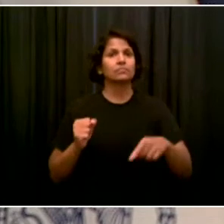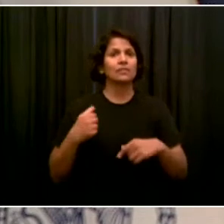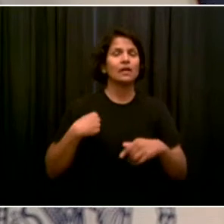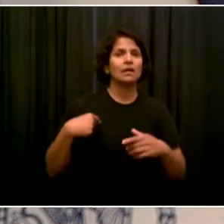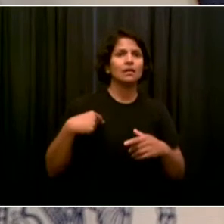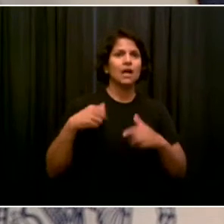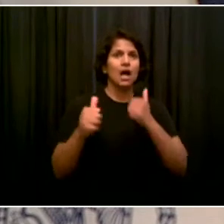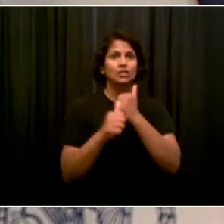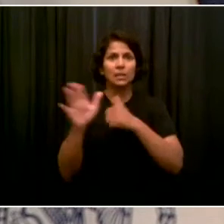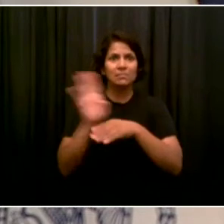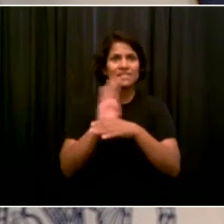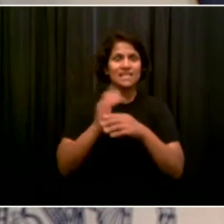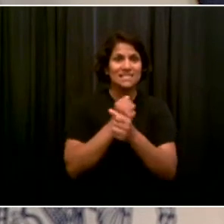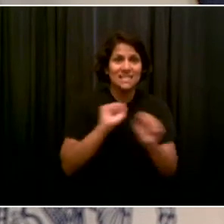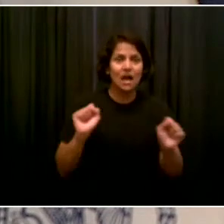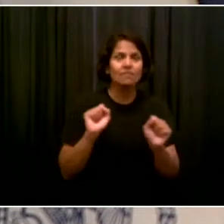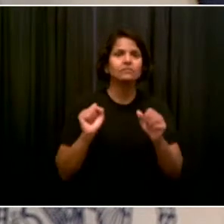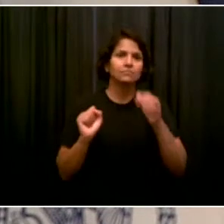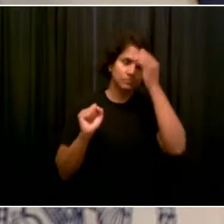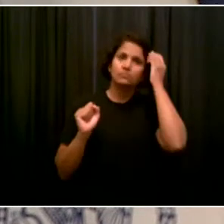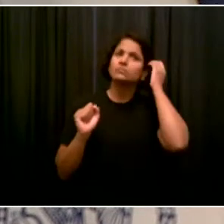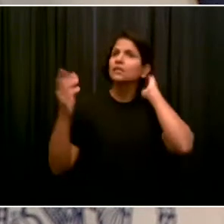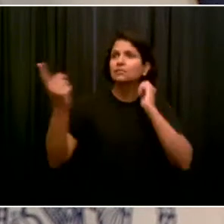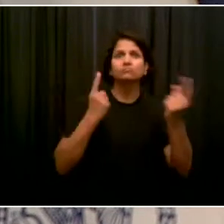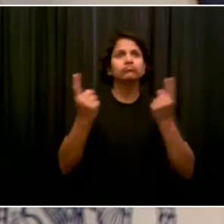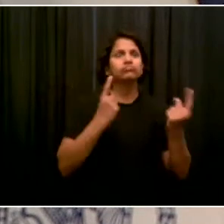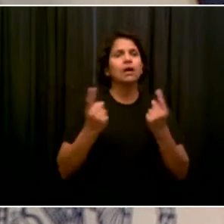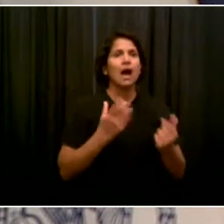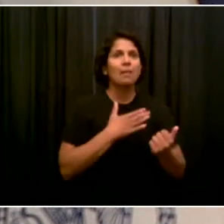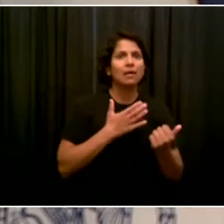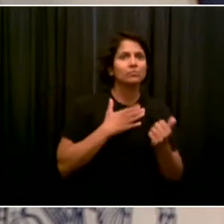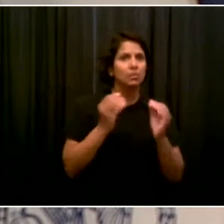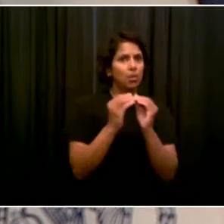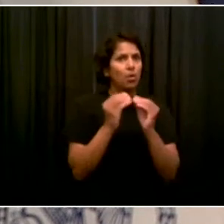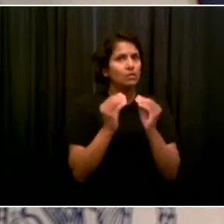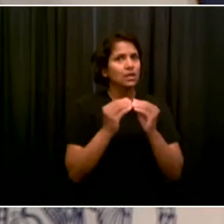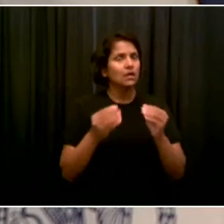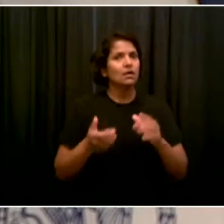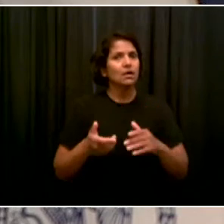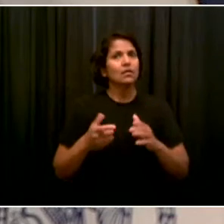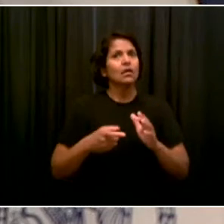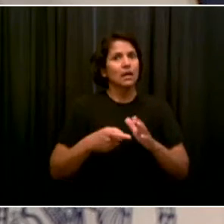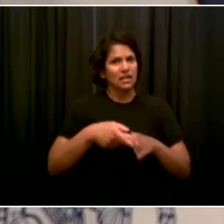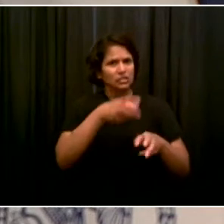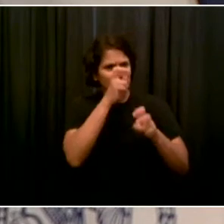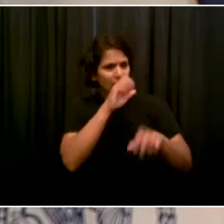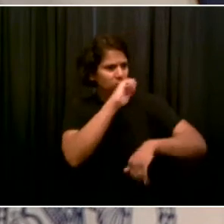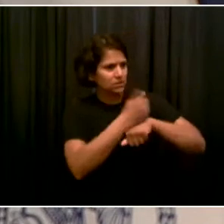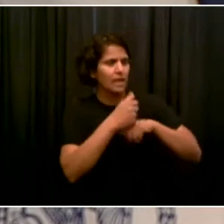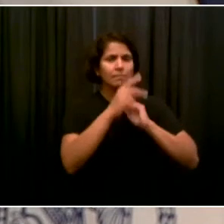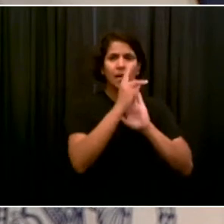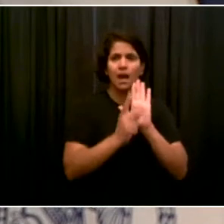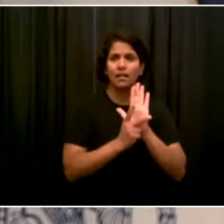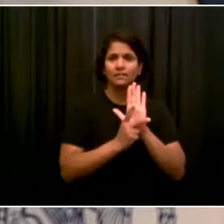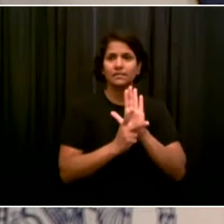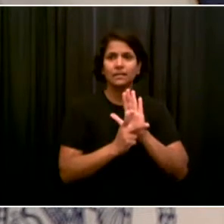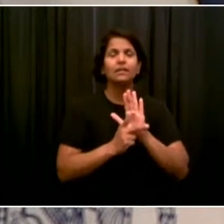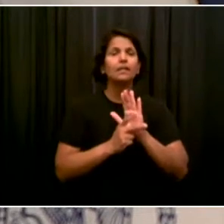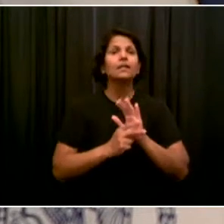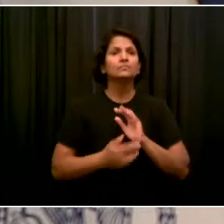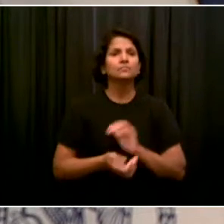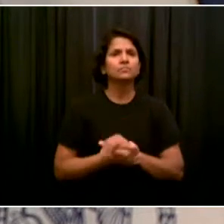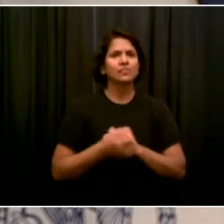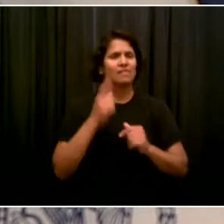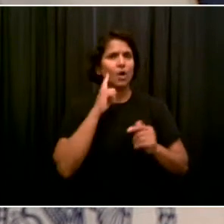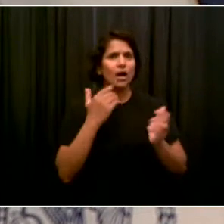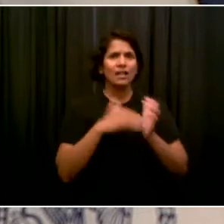these actions are bold, but they're actually going to create a lot of comfort, a lot of sense that people can go about their lives and enjoy things and not be